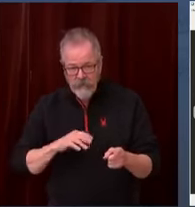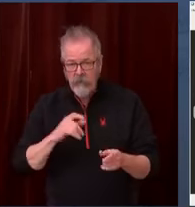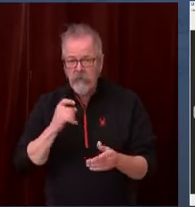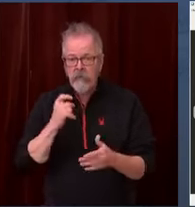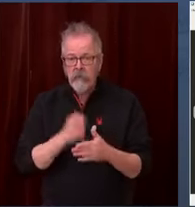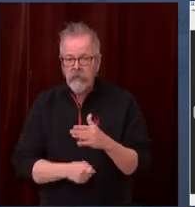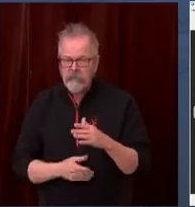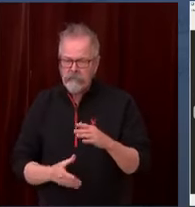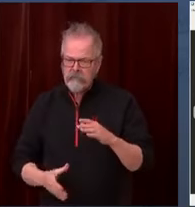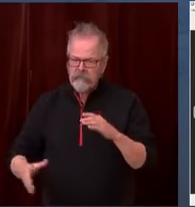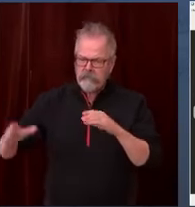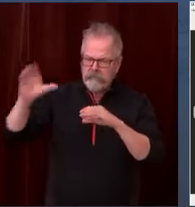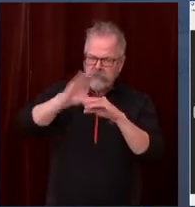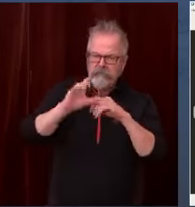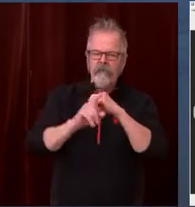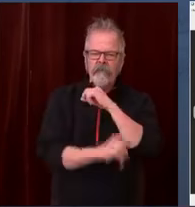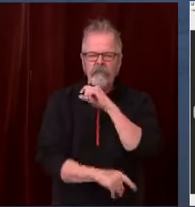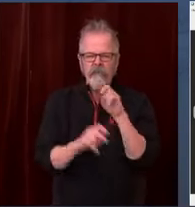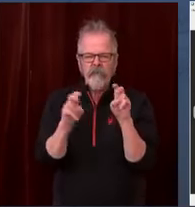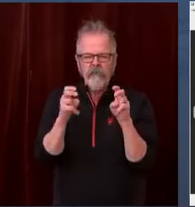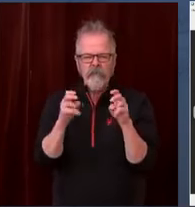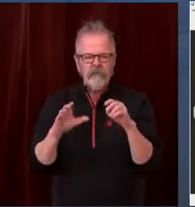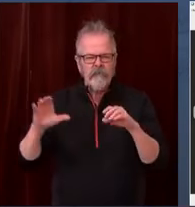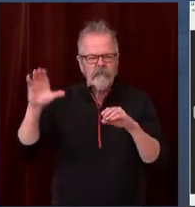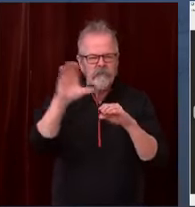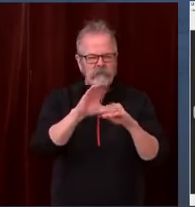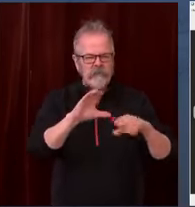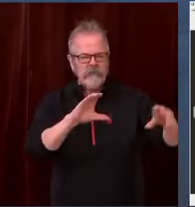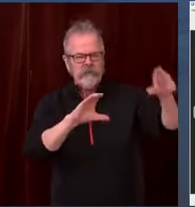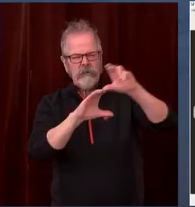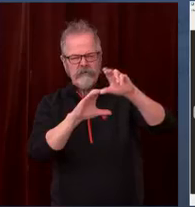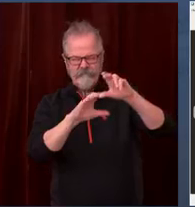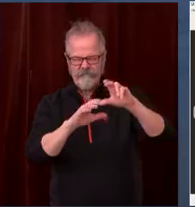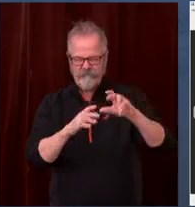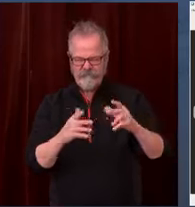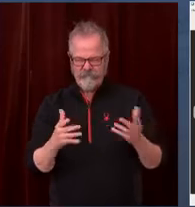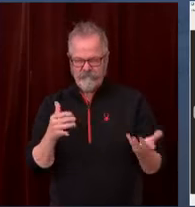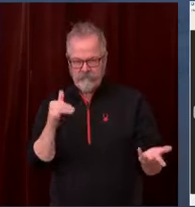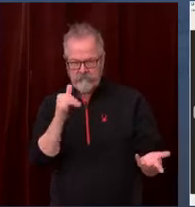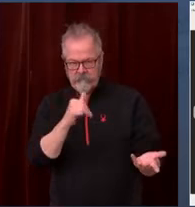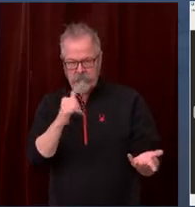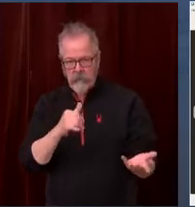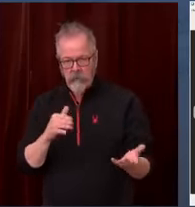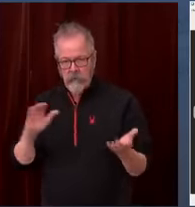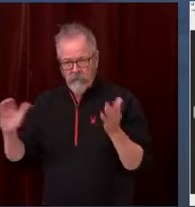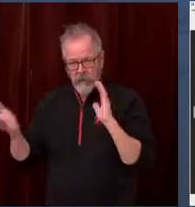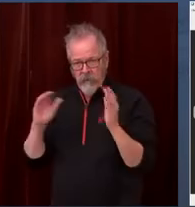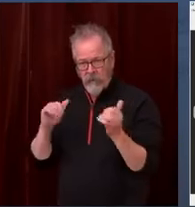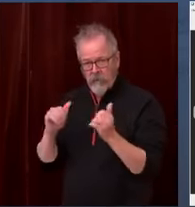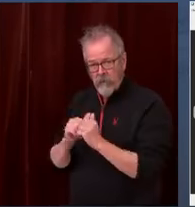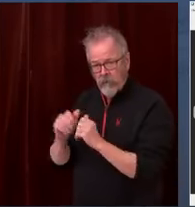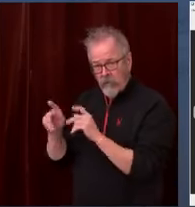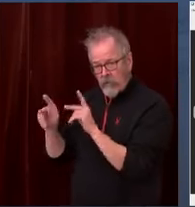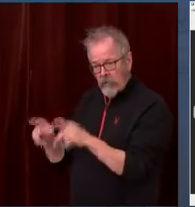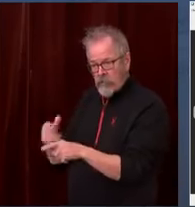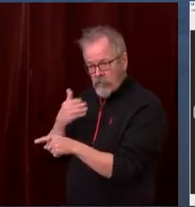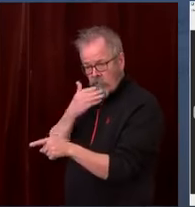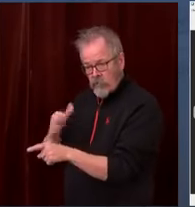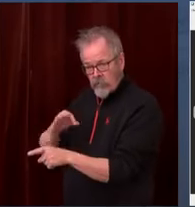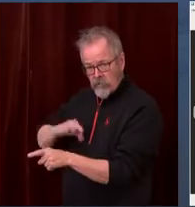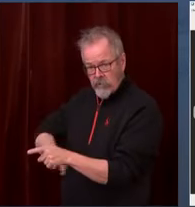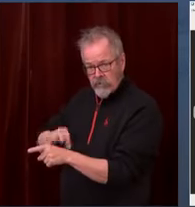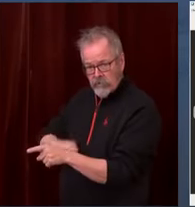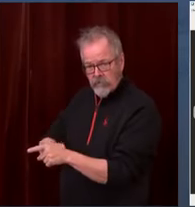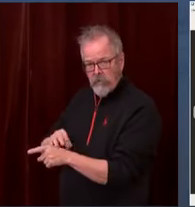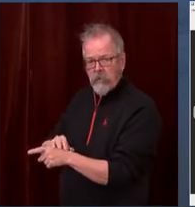credit, and often they still pay more even than someone with excellent credit whose rate went up